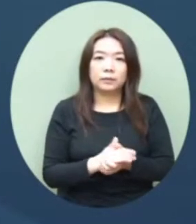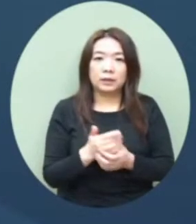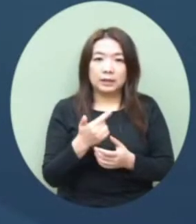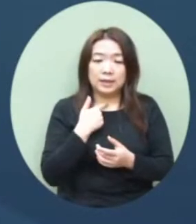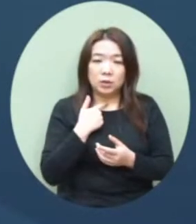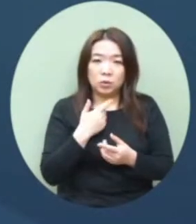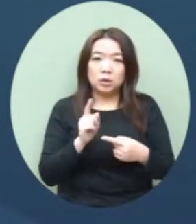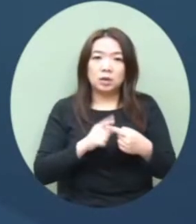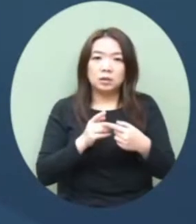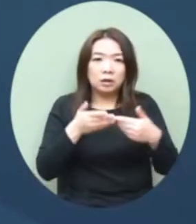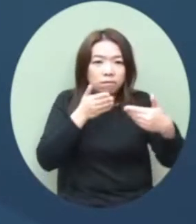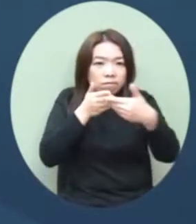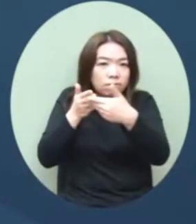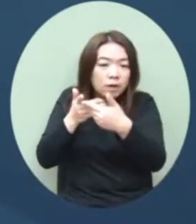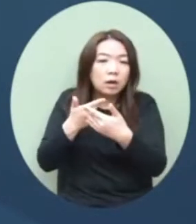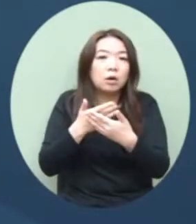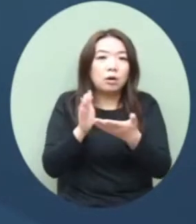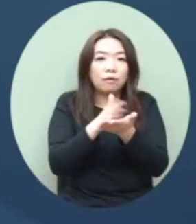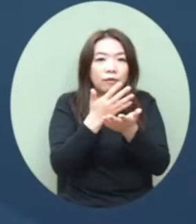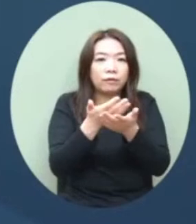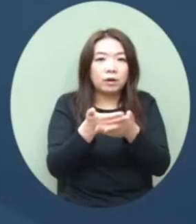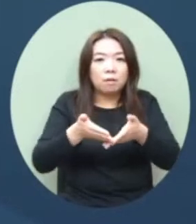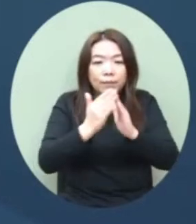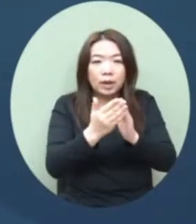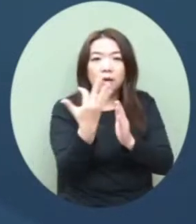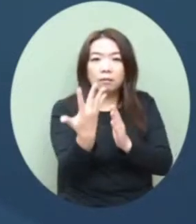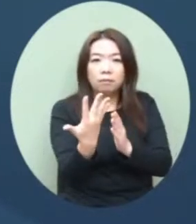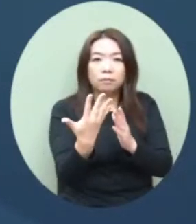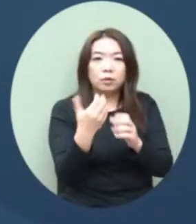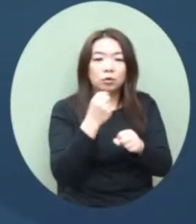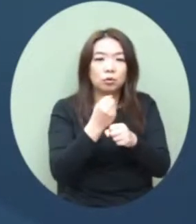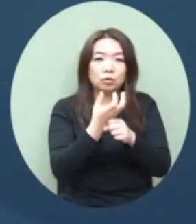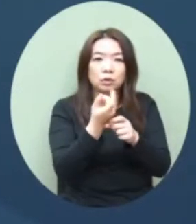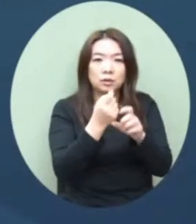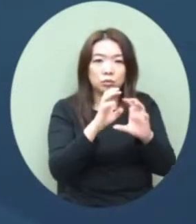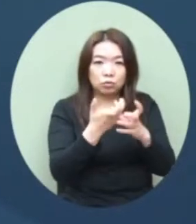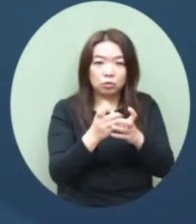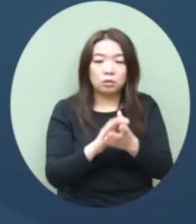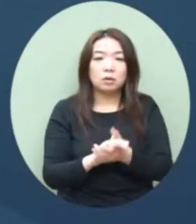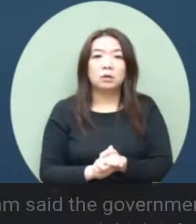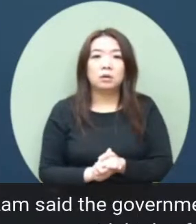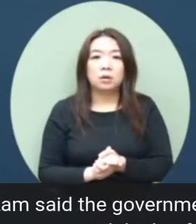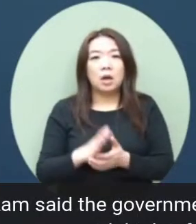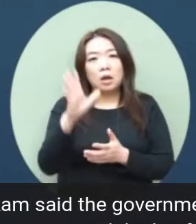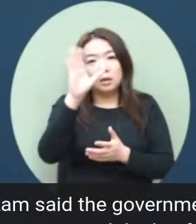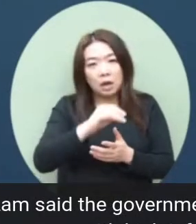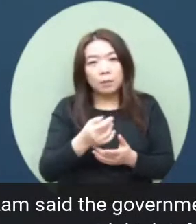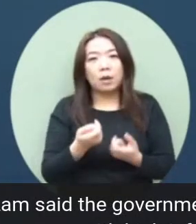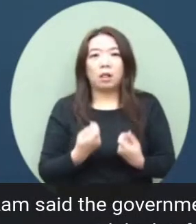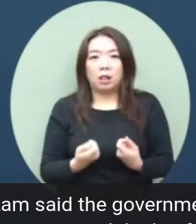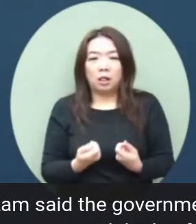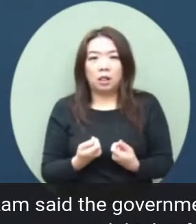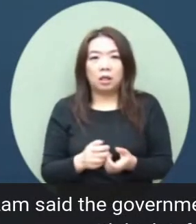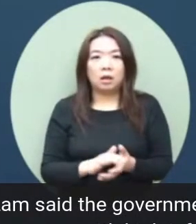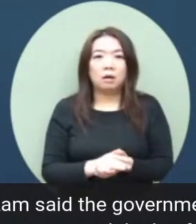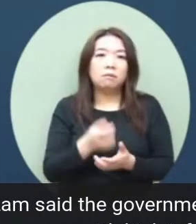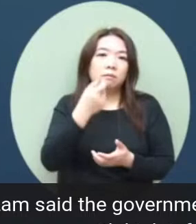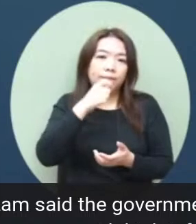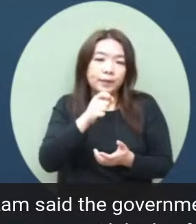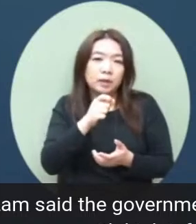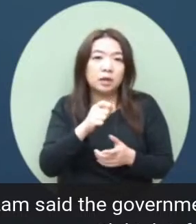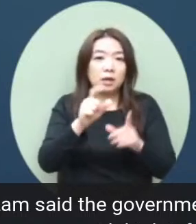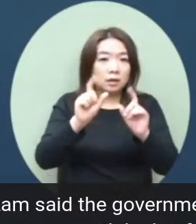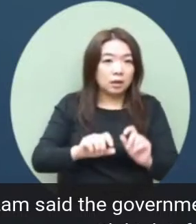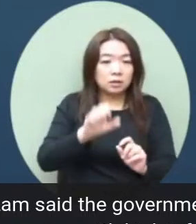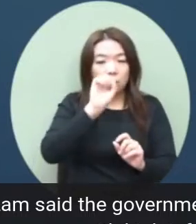the meeting, it was decided in 5 areas that need to be interfaced. And so there are 5 task forces. So